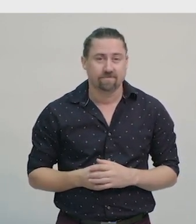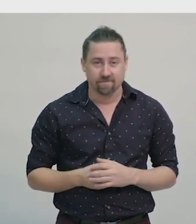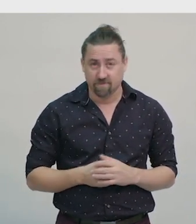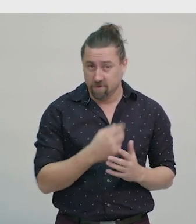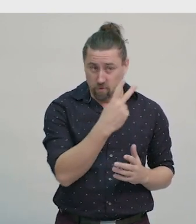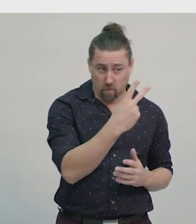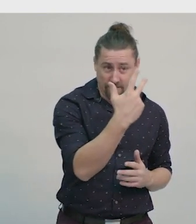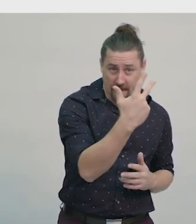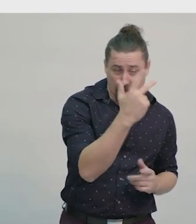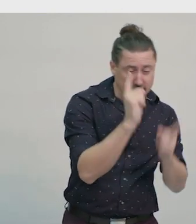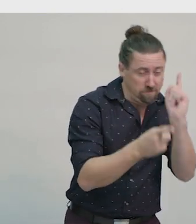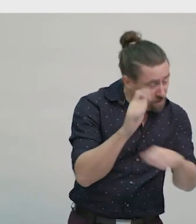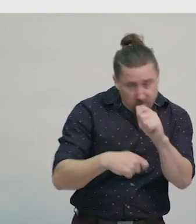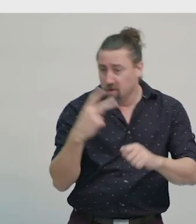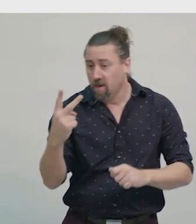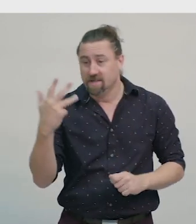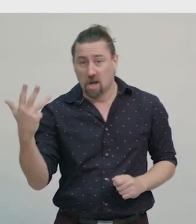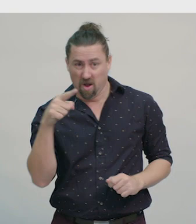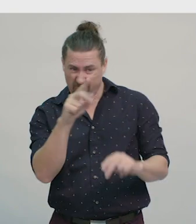From 28 to 29.